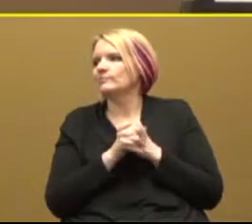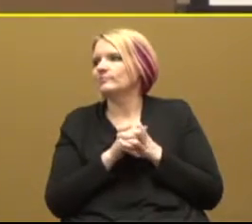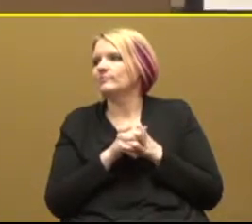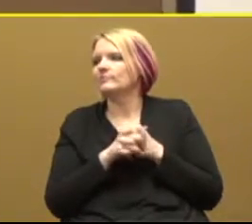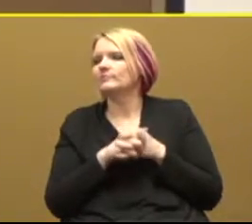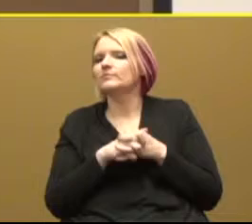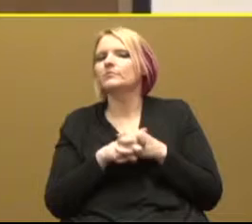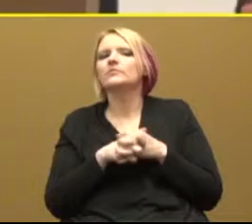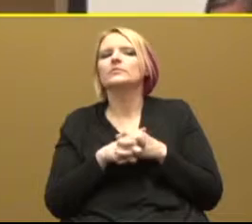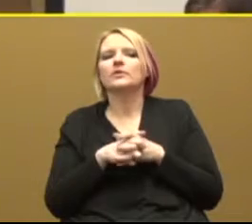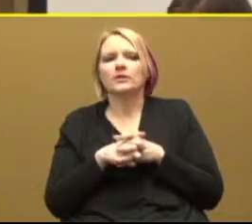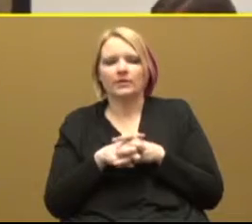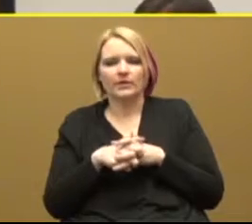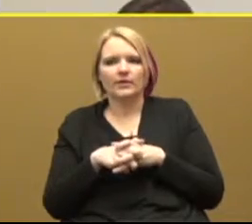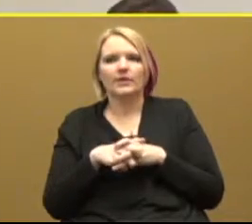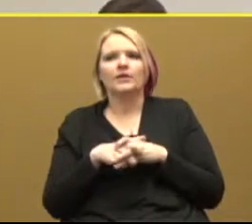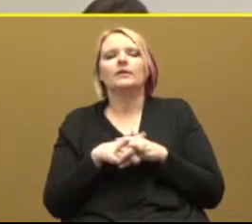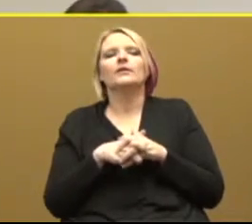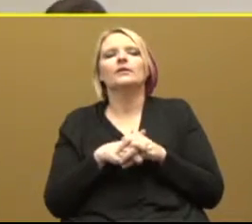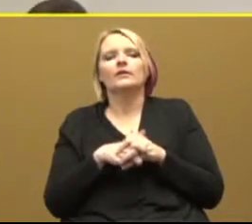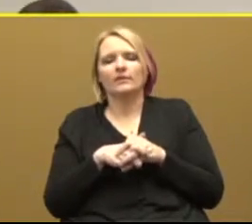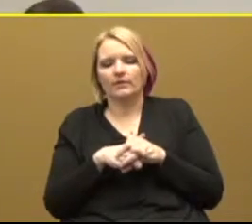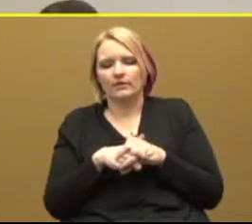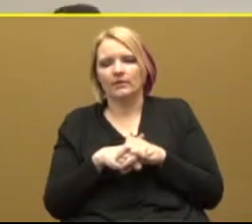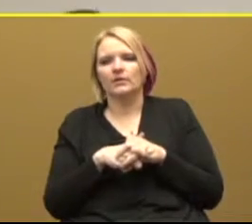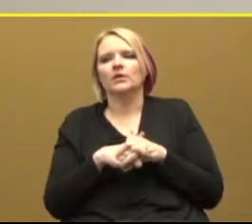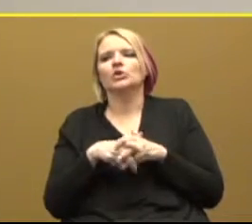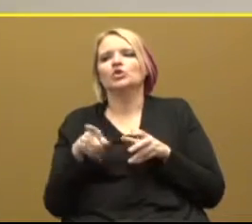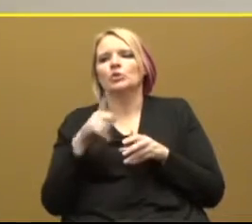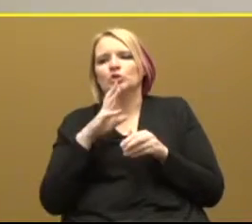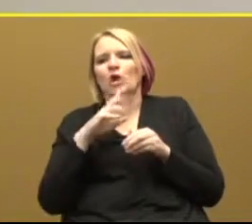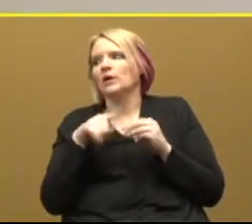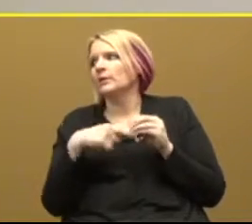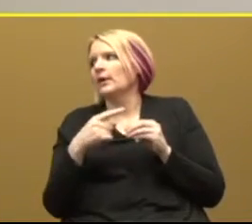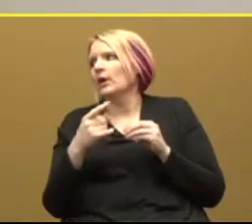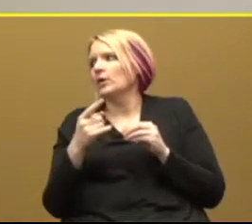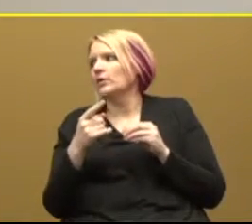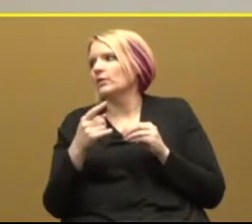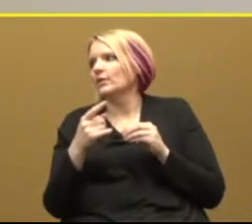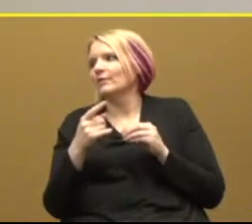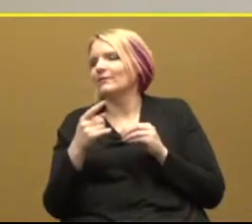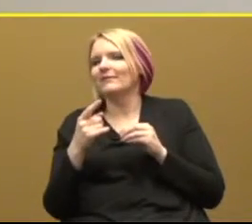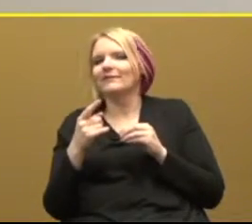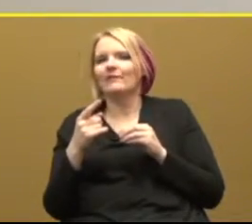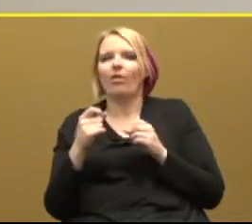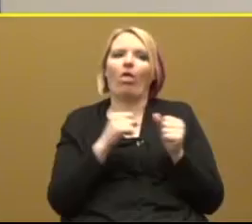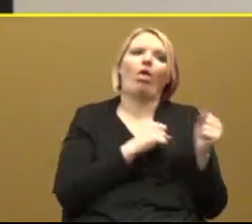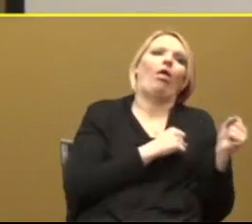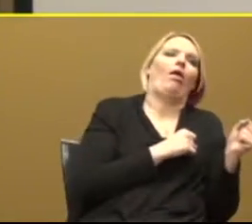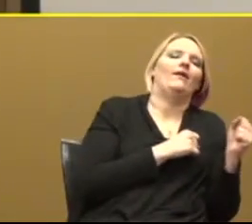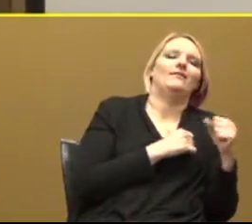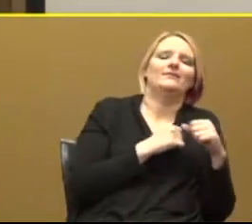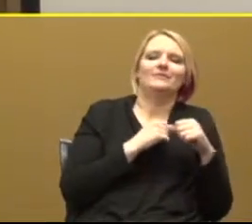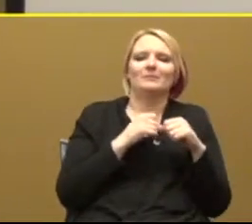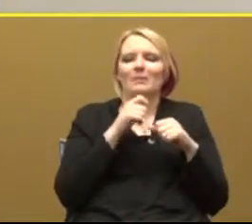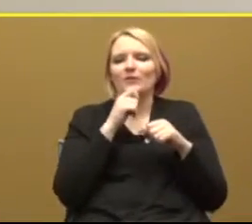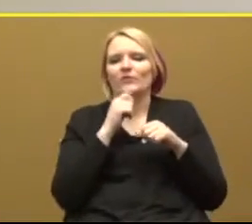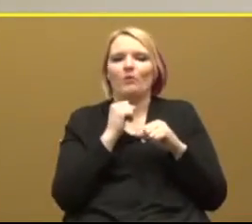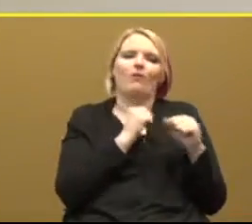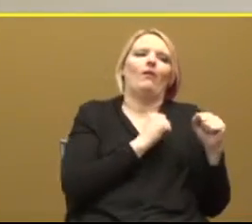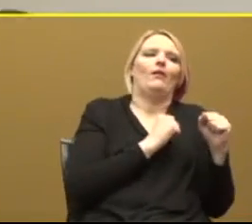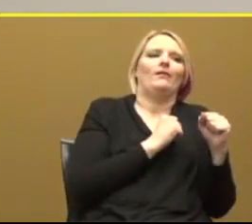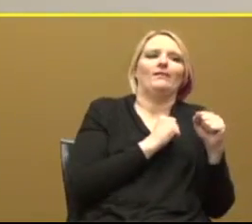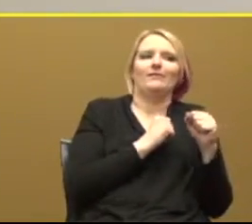So this is where we get to what Stacy was talking about earlier. I'm getting blinded. Sorry, walk with me. Jeez. Hand me something. I'm getting blinded.